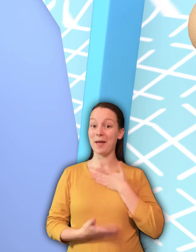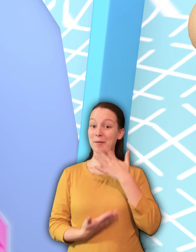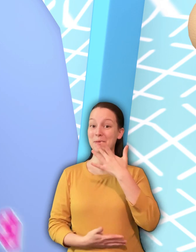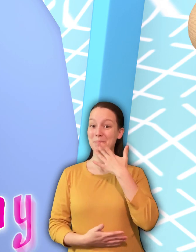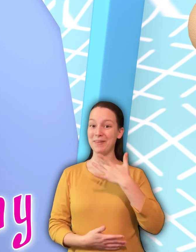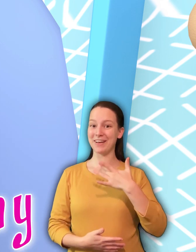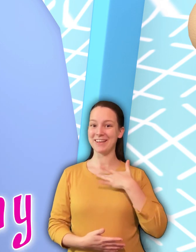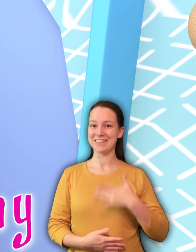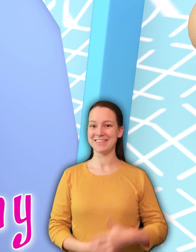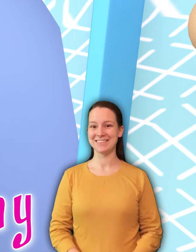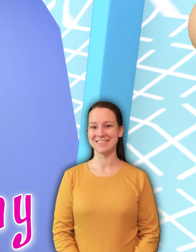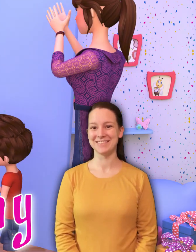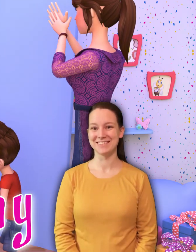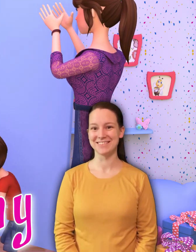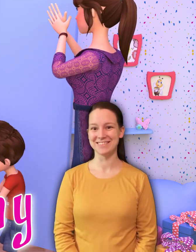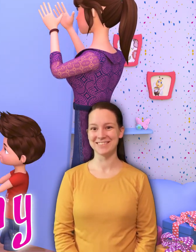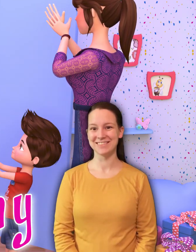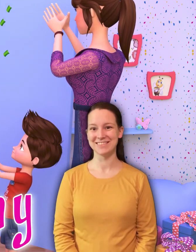happy birthday